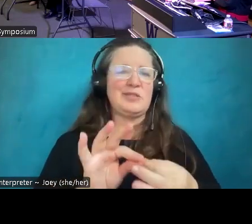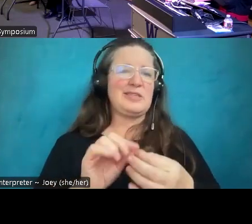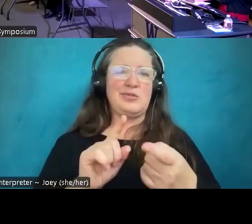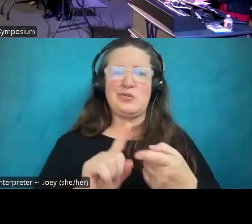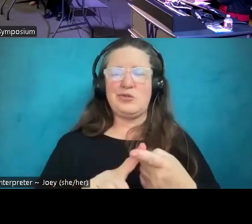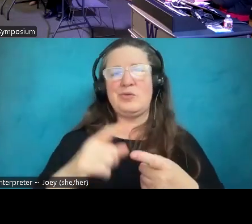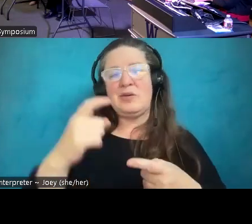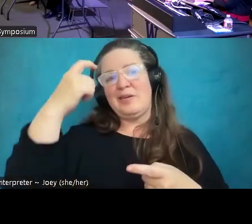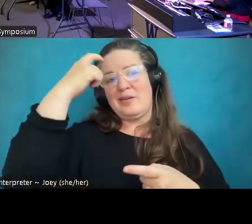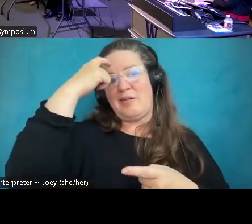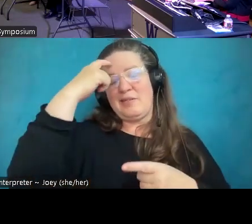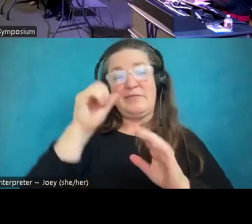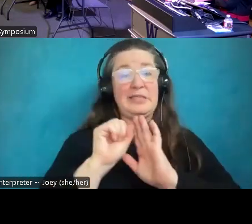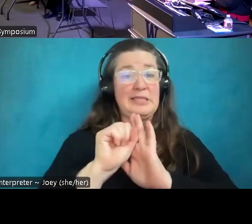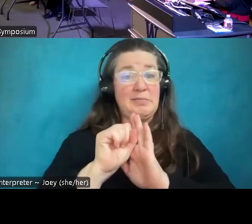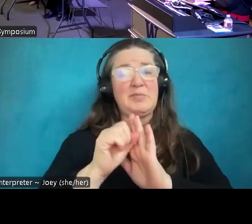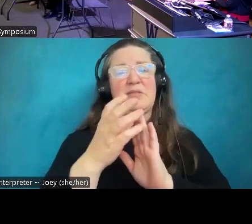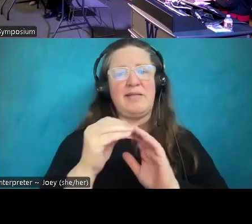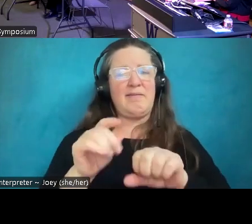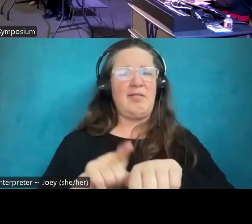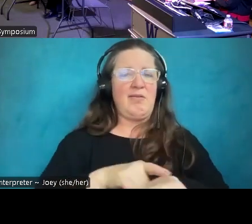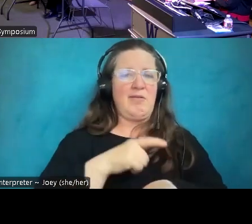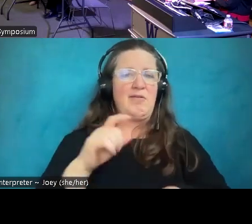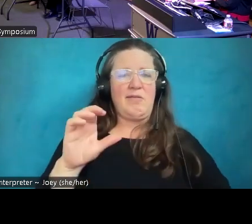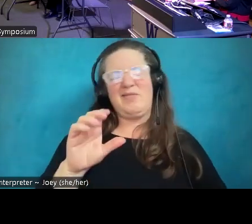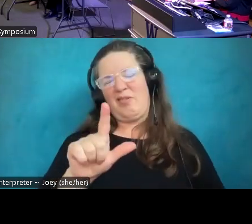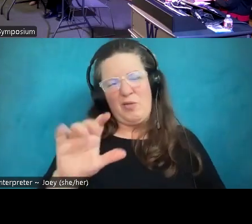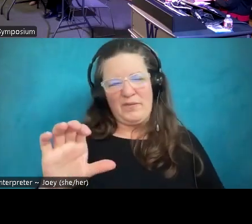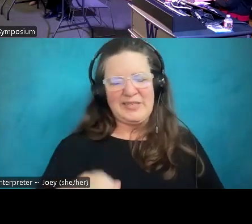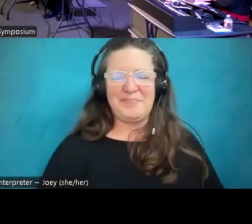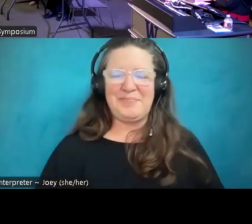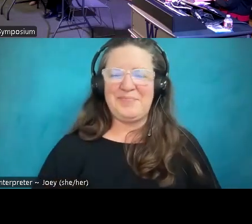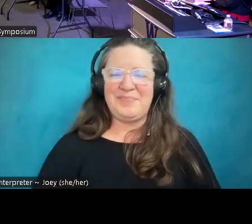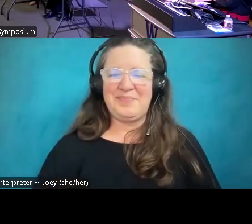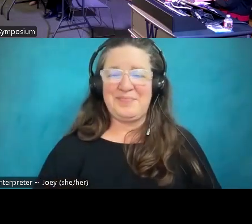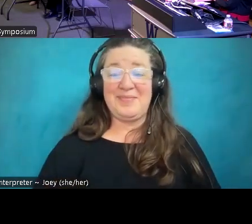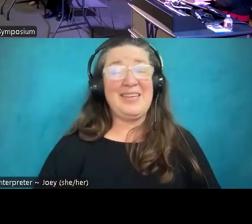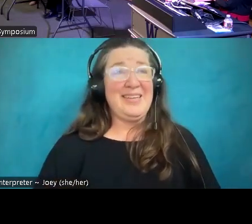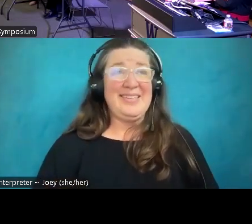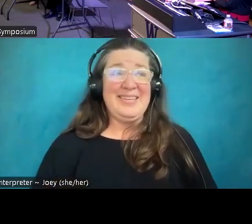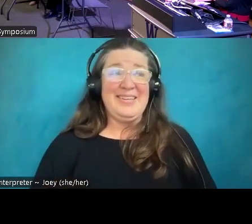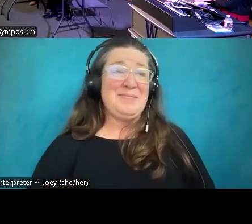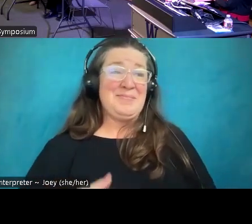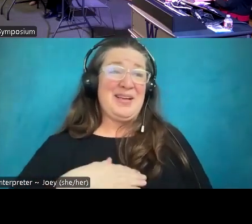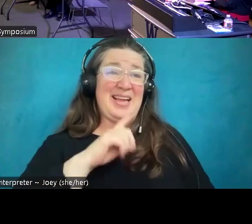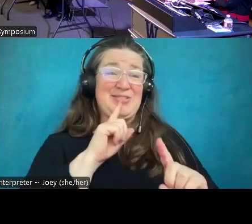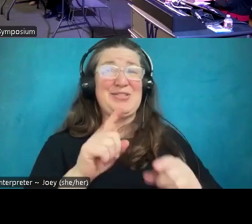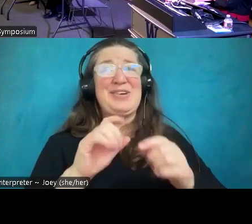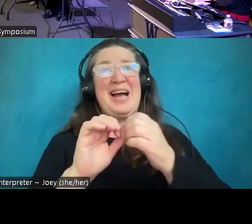COVID? So Fleur, you want to start? I'll go. How long it takes. I think